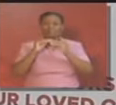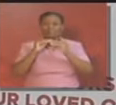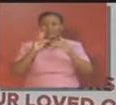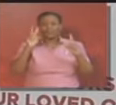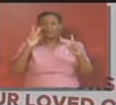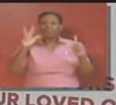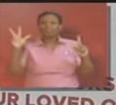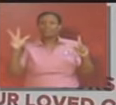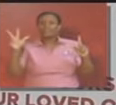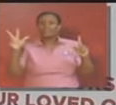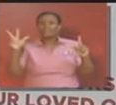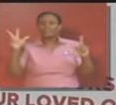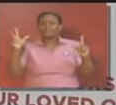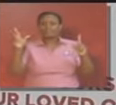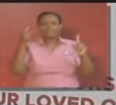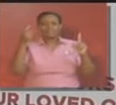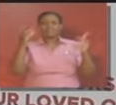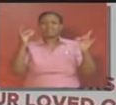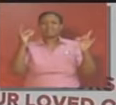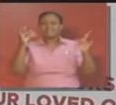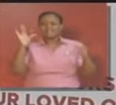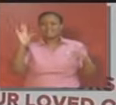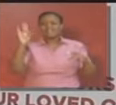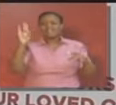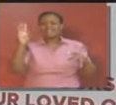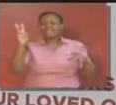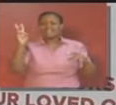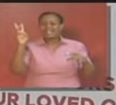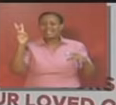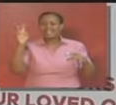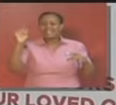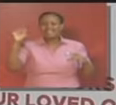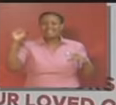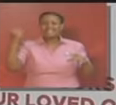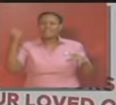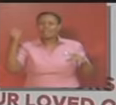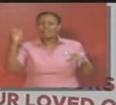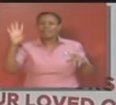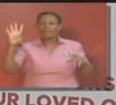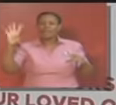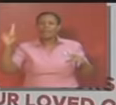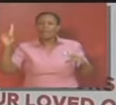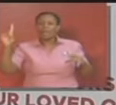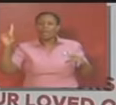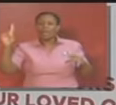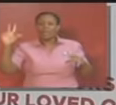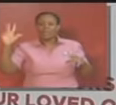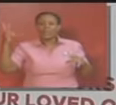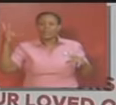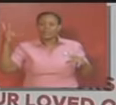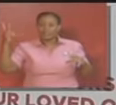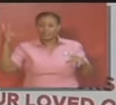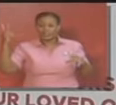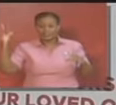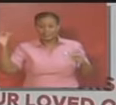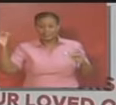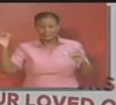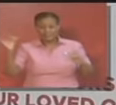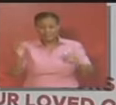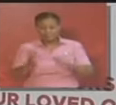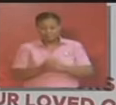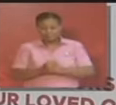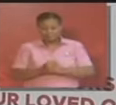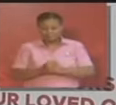and 41 tertiary contacts. The case generated, as Dr. Hinds told us, 15 more